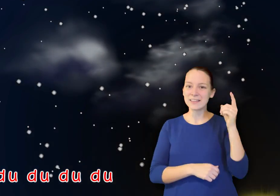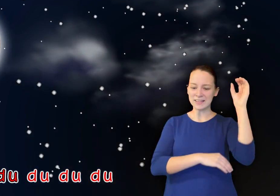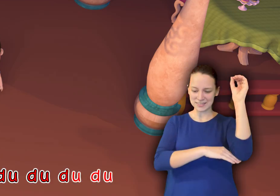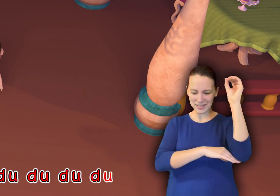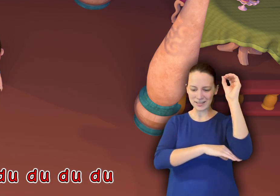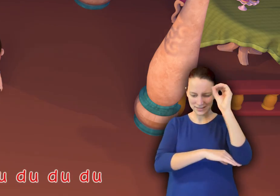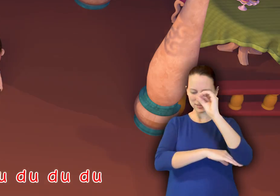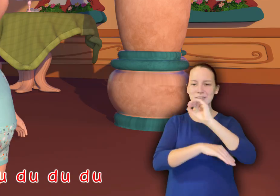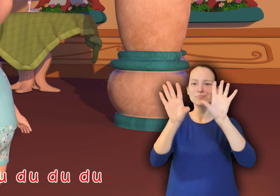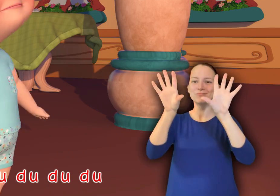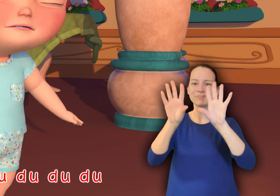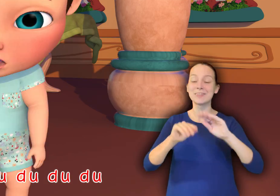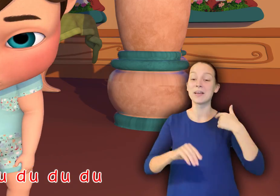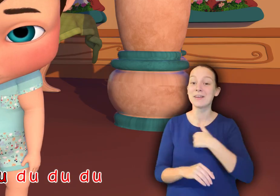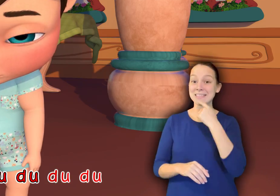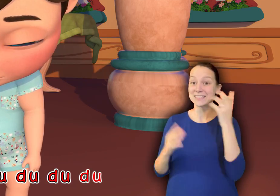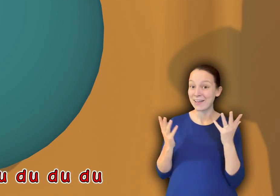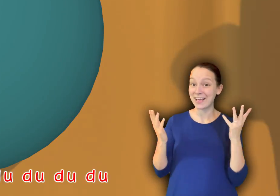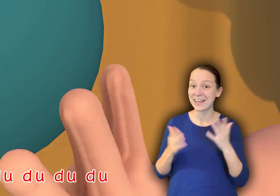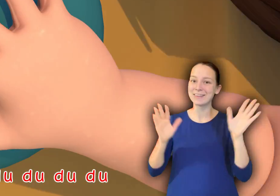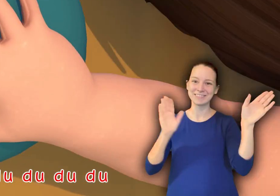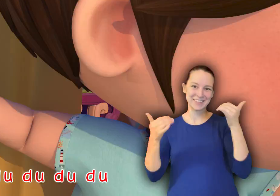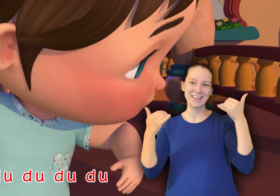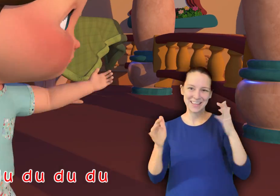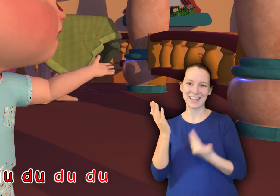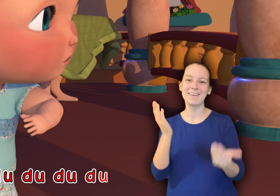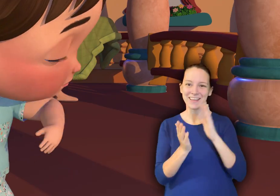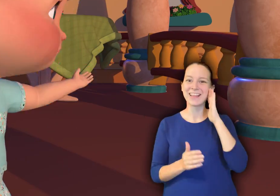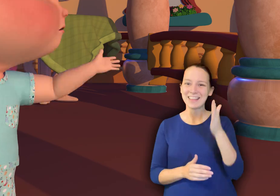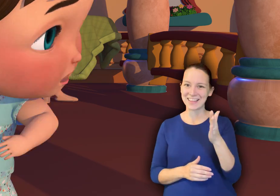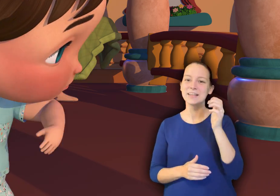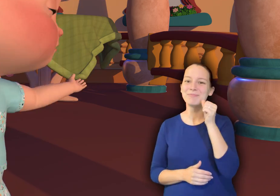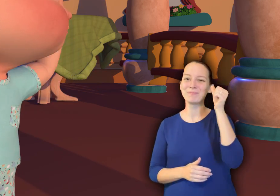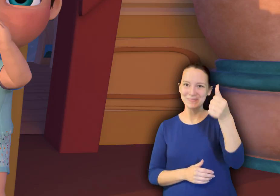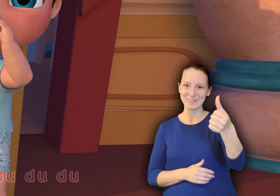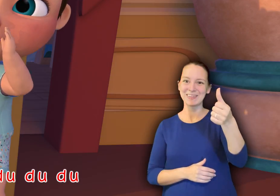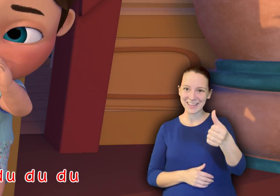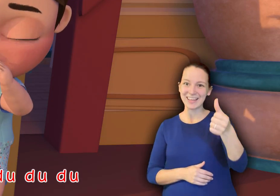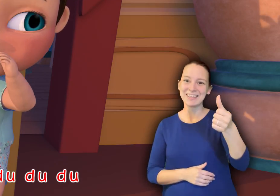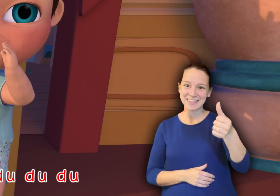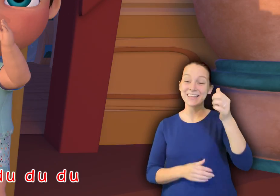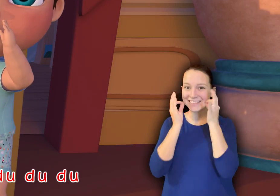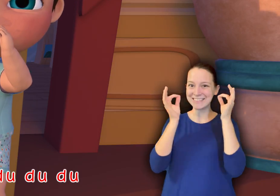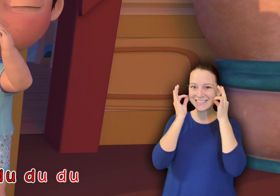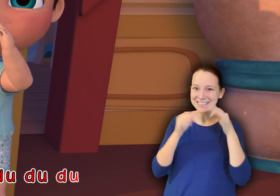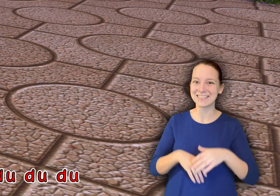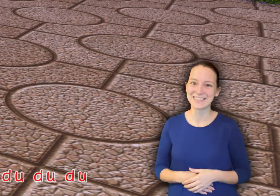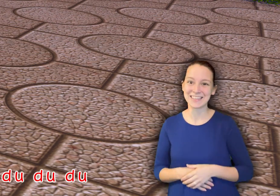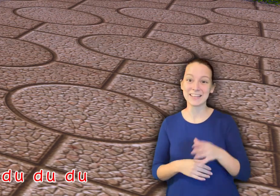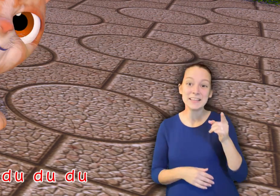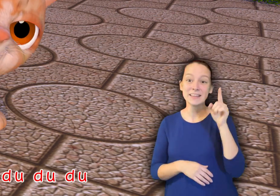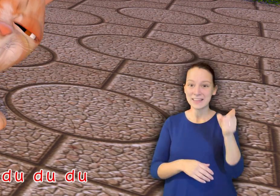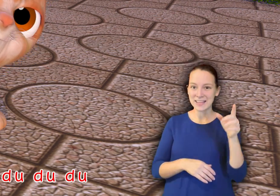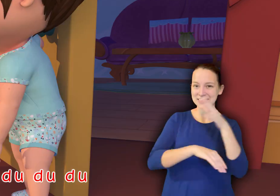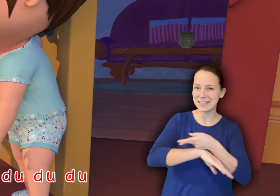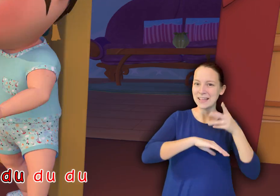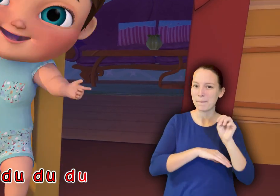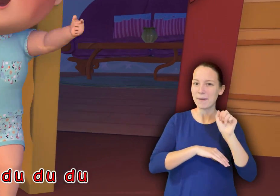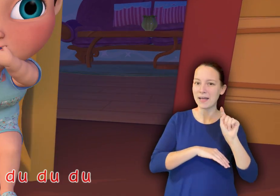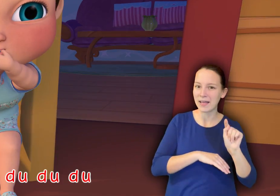bow the sun set away and so we say we'll play again another day kitty